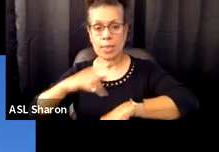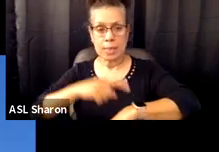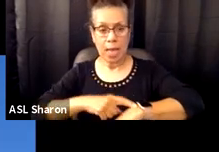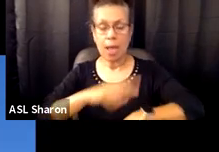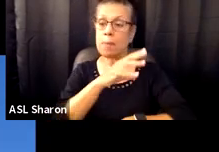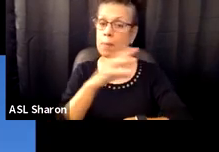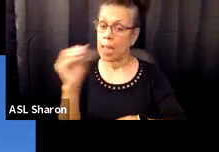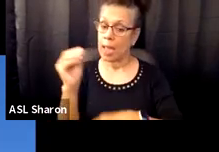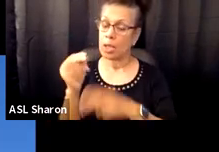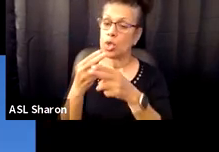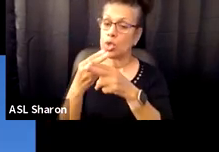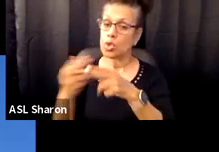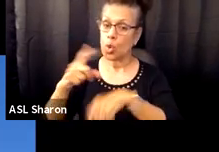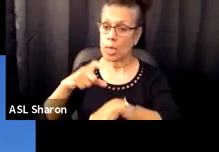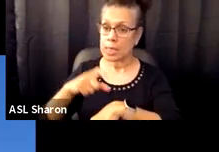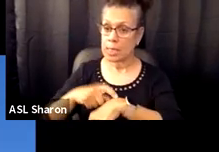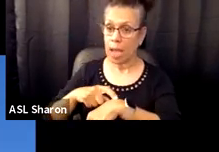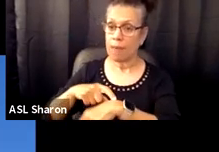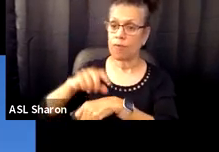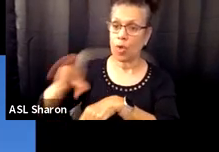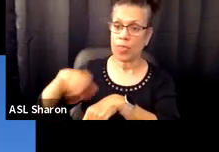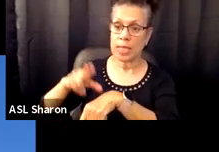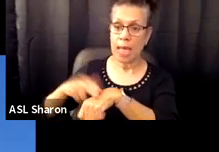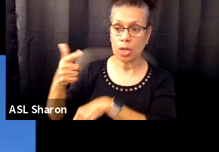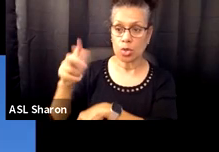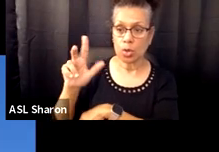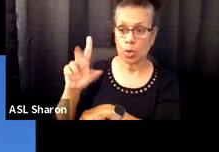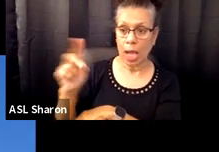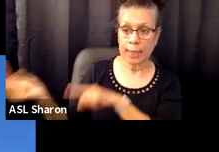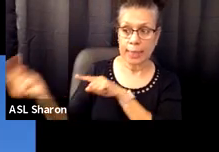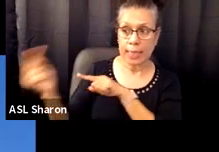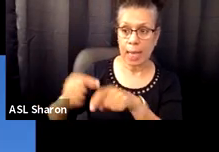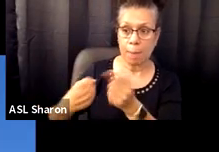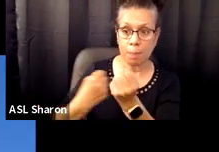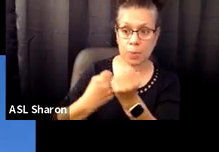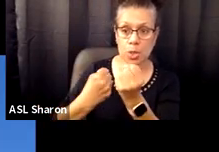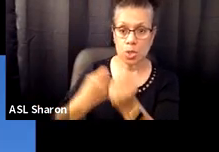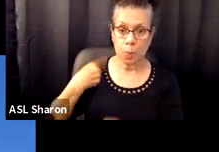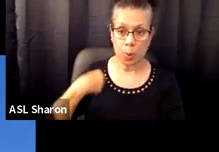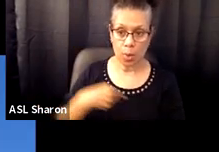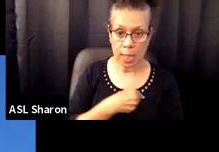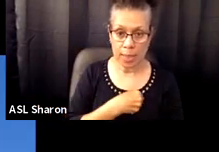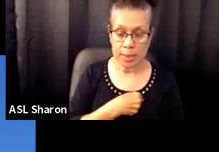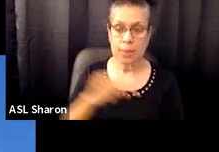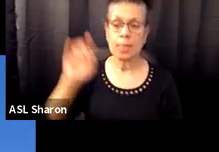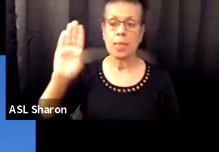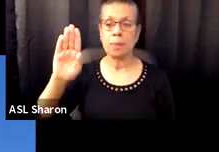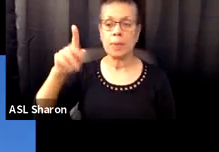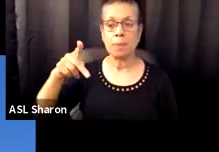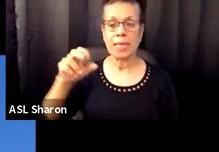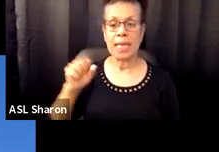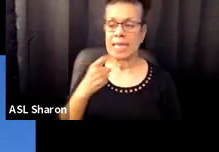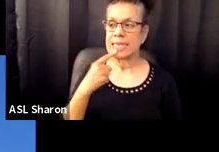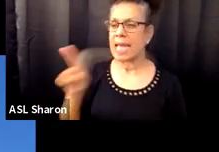relatively short period of time that national guard members would be available to support transportation efforts bps declined the offer of